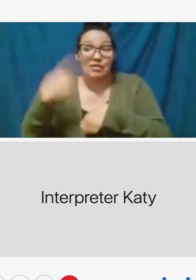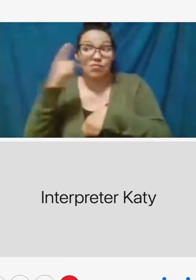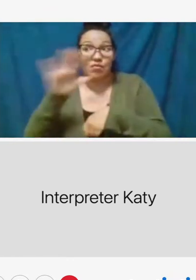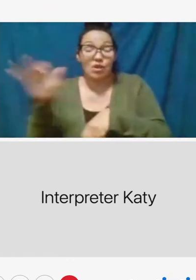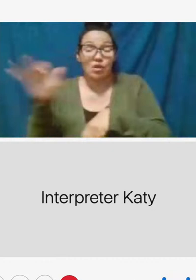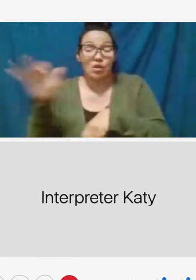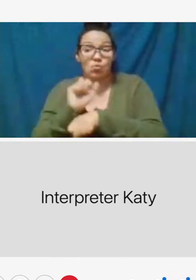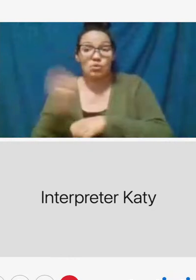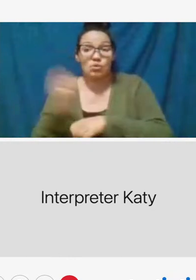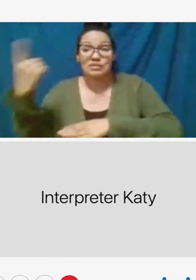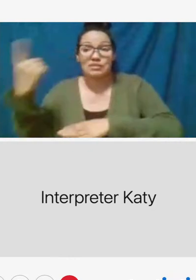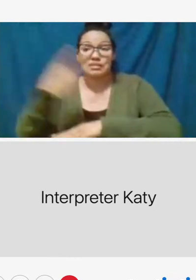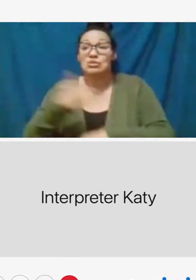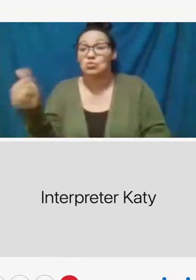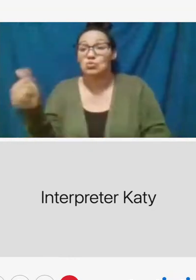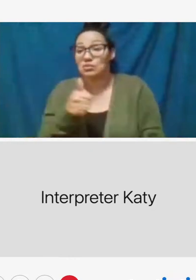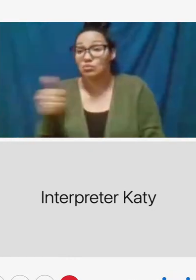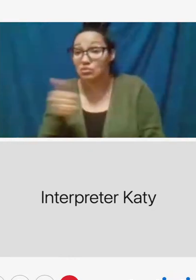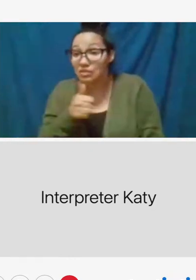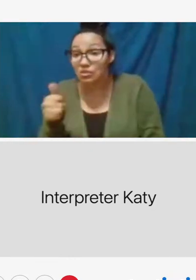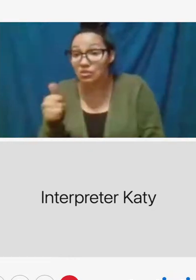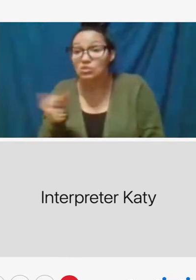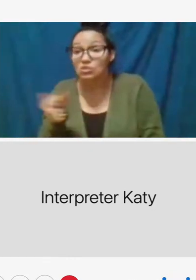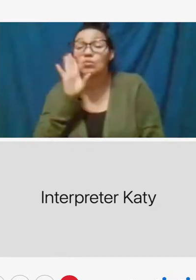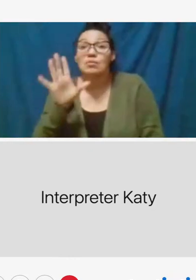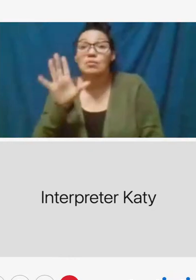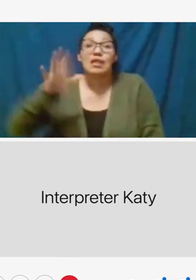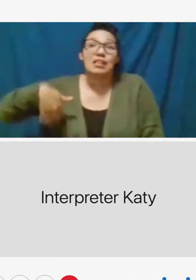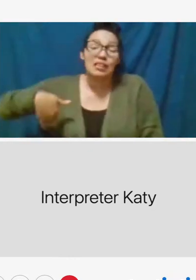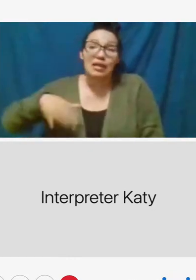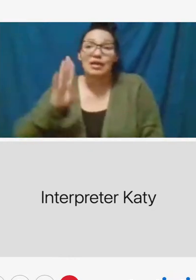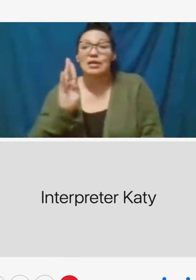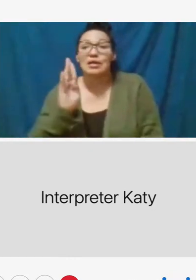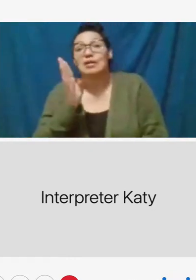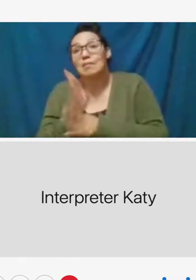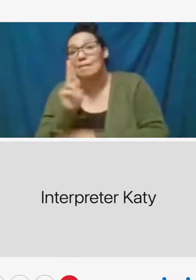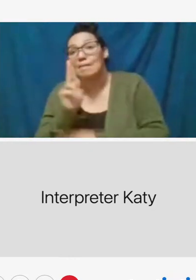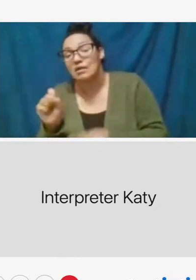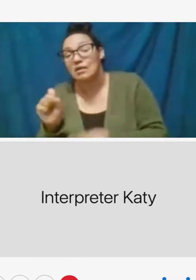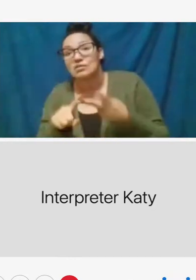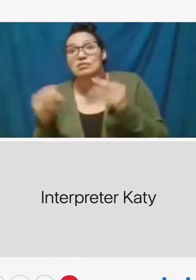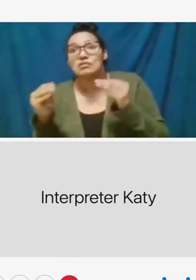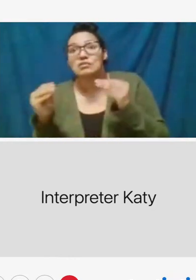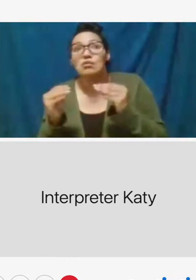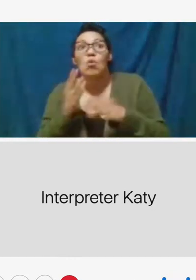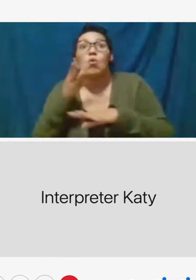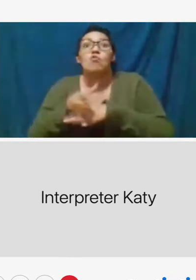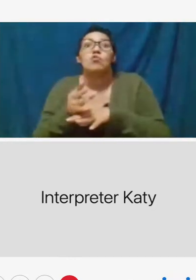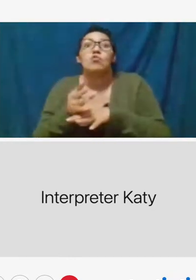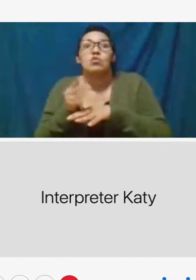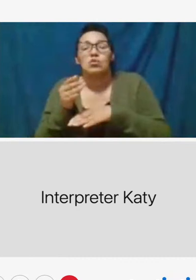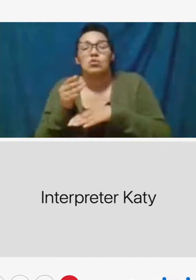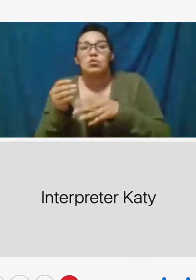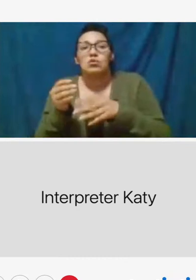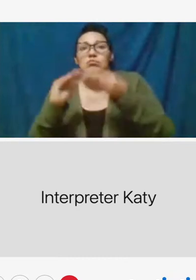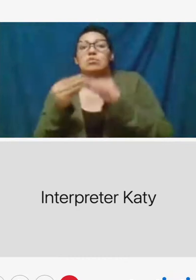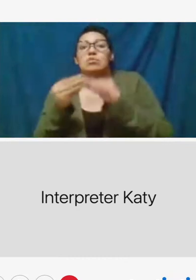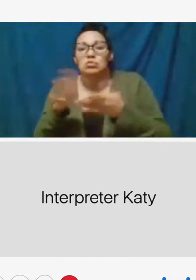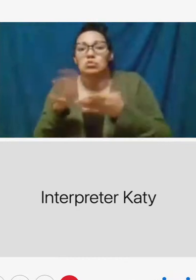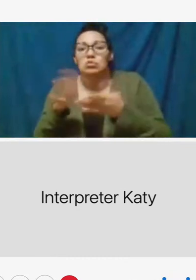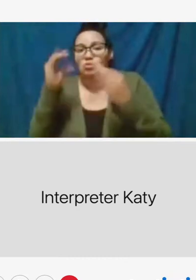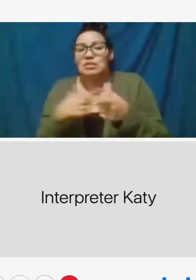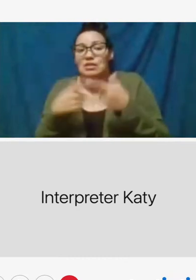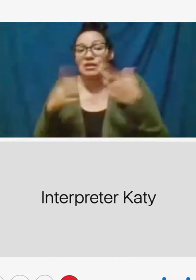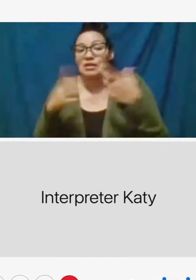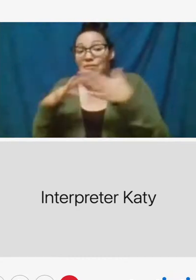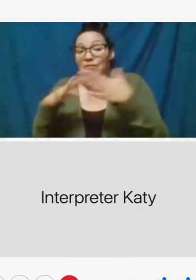affected late buses overflow students uh community members may be impacted so things like facilities use if school's